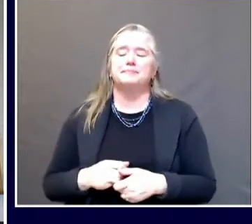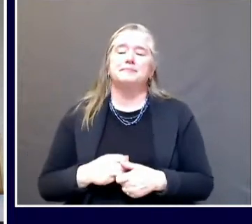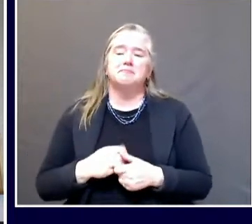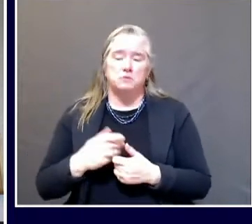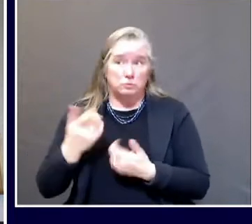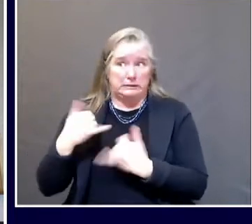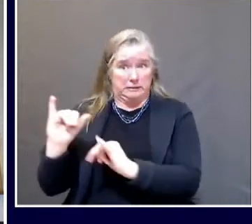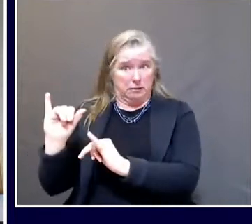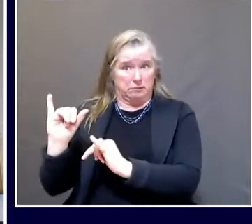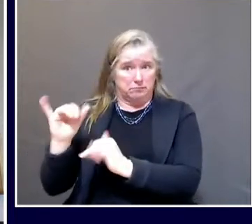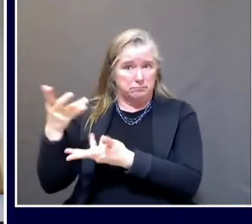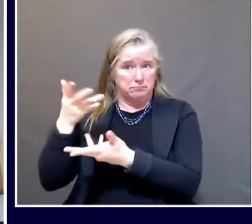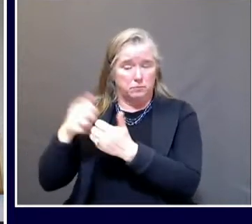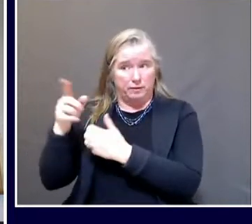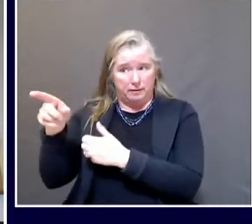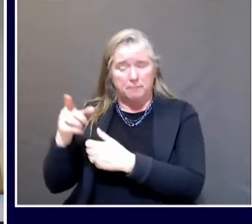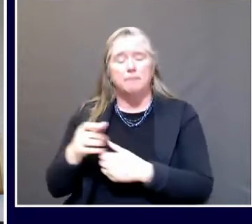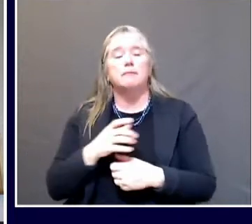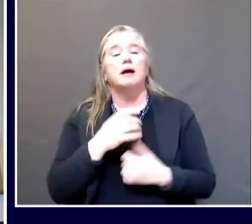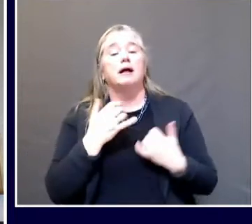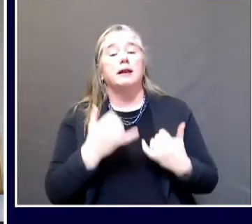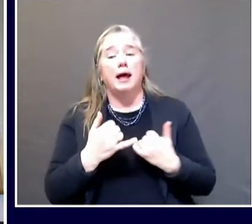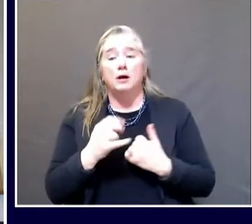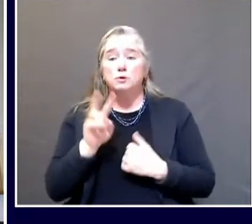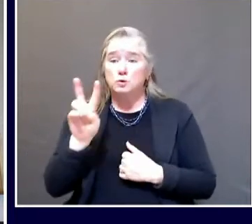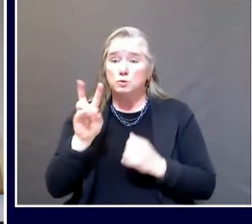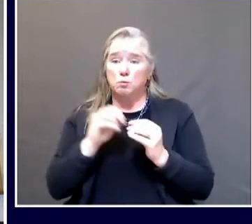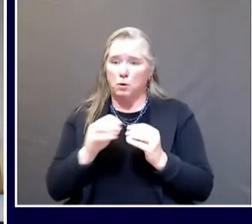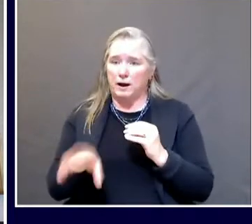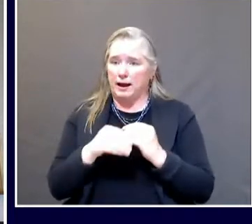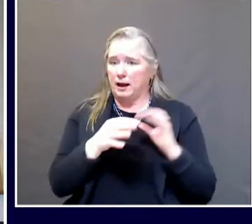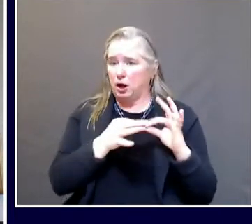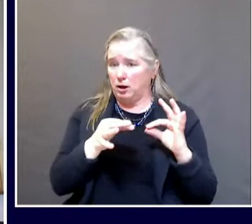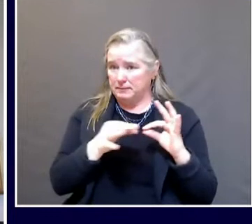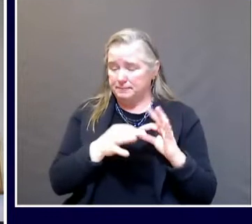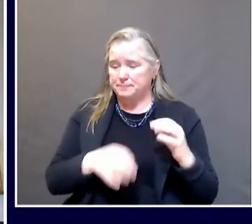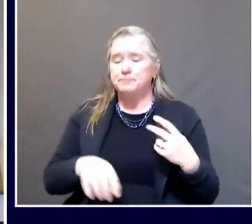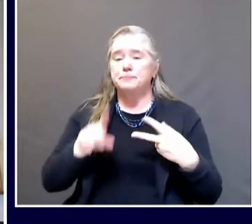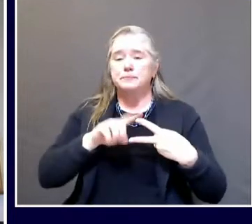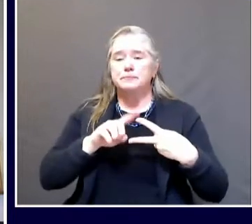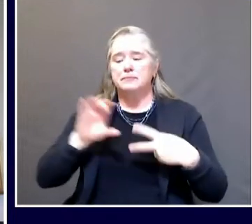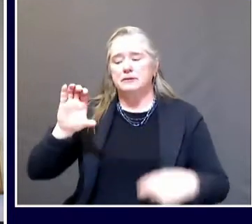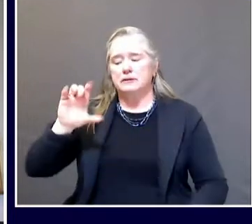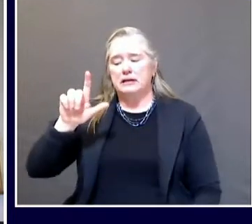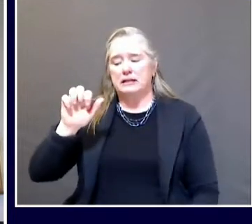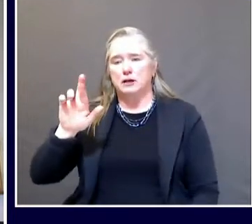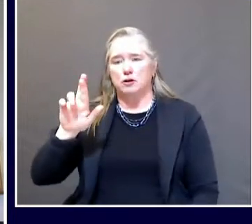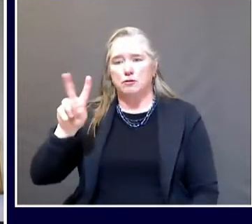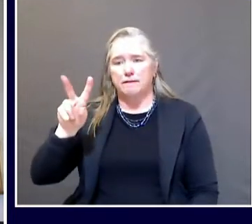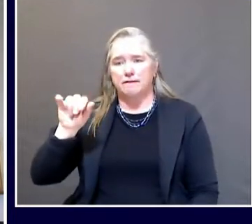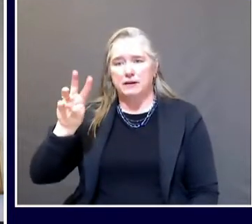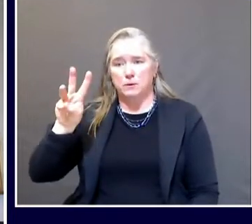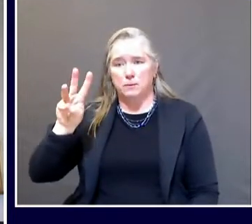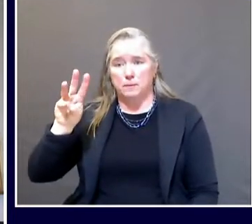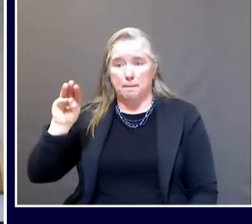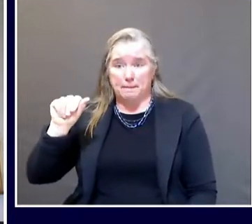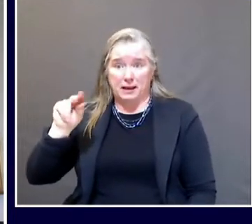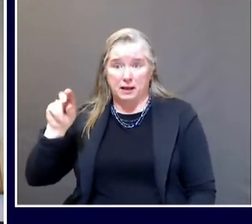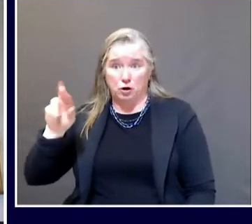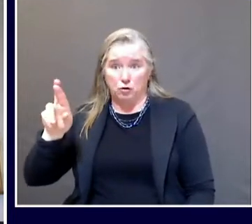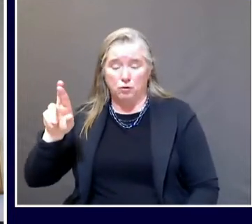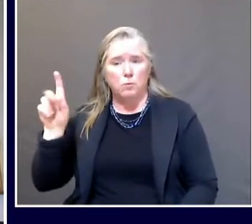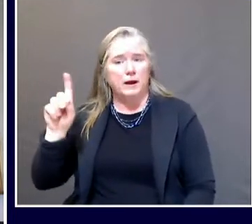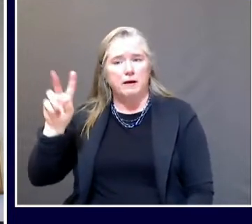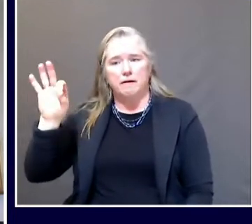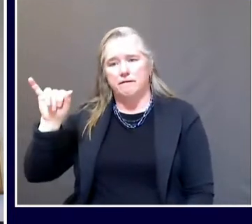outbreaks that I'd like to comment on. One is an investigation at Clearview Manor in Fairfield, where we are aware of